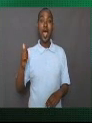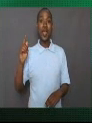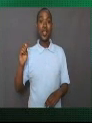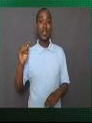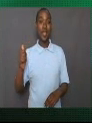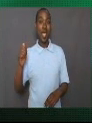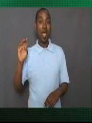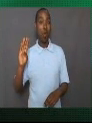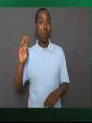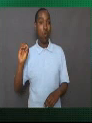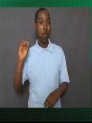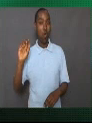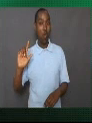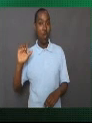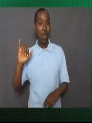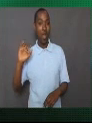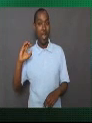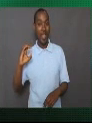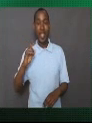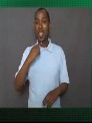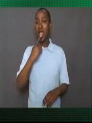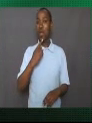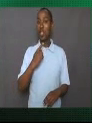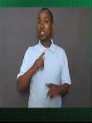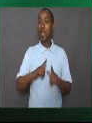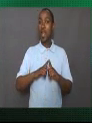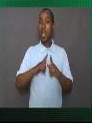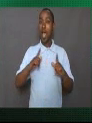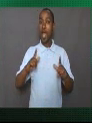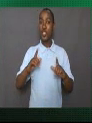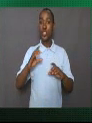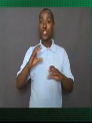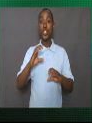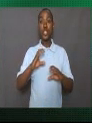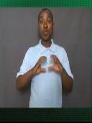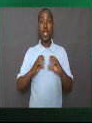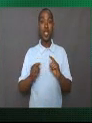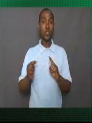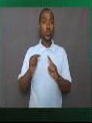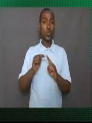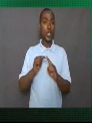they break down large chemicals into smaller ones.